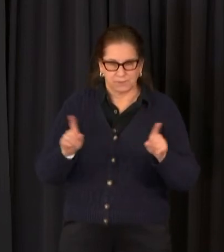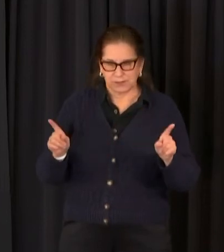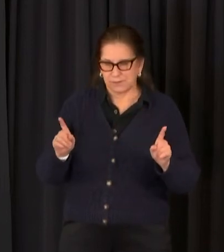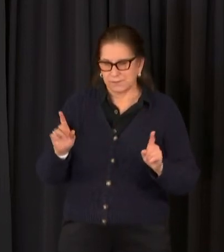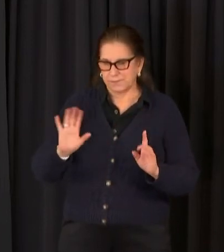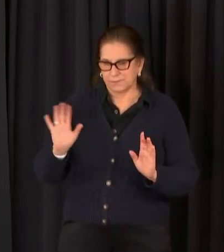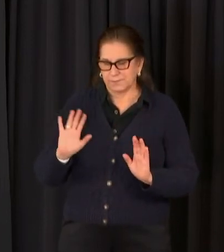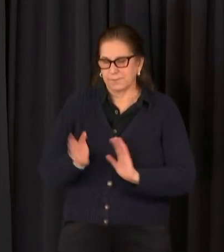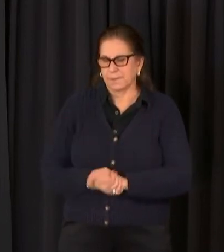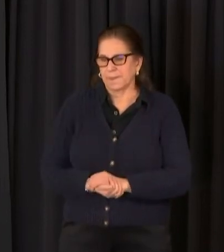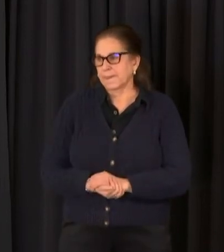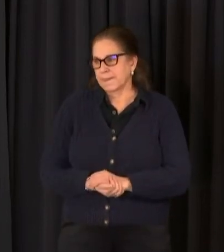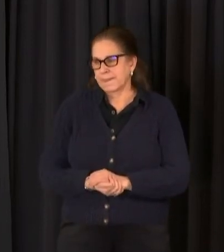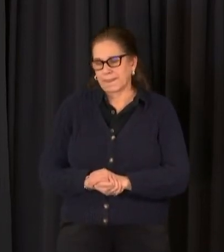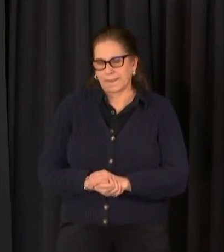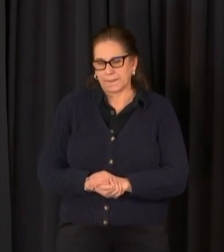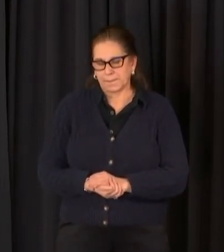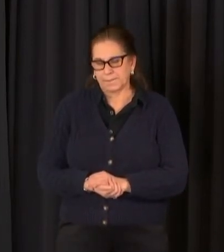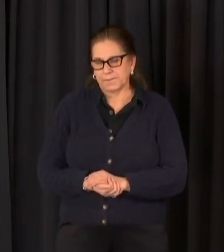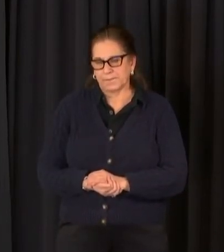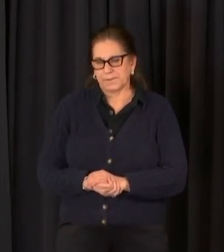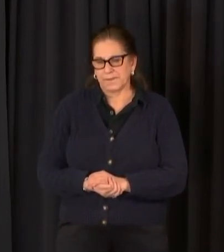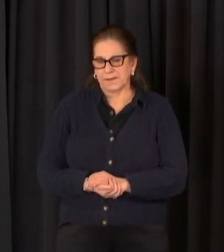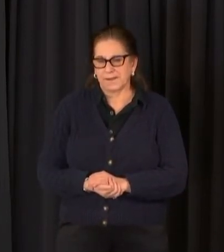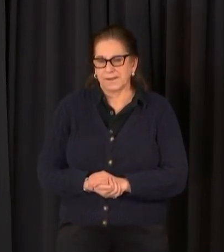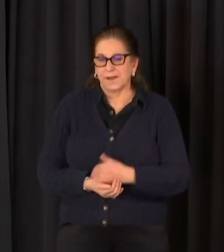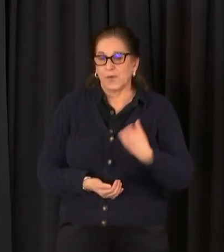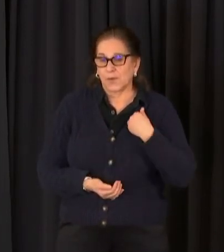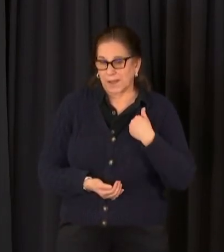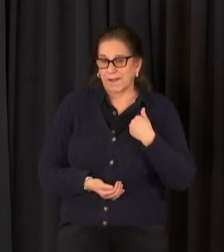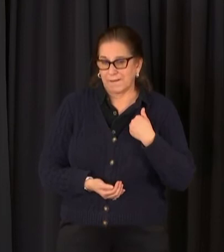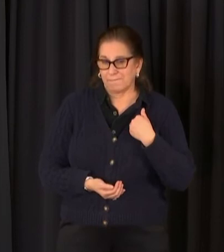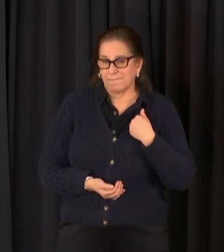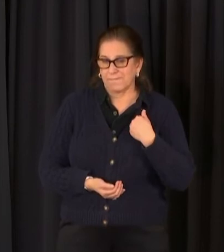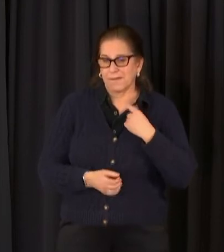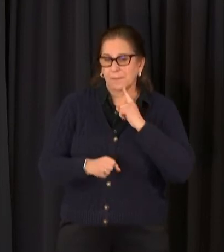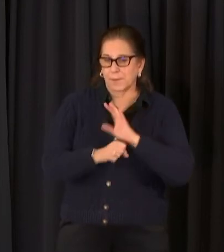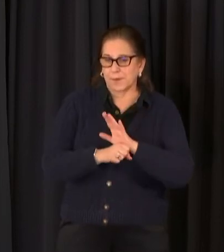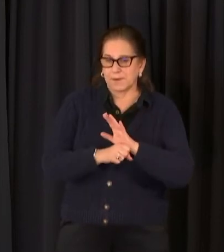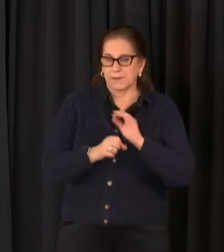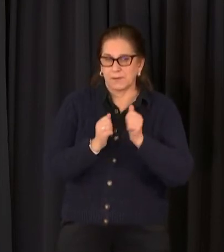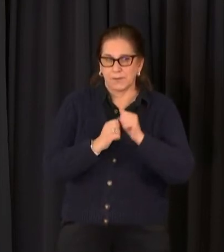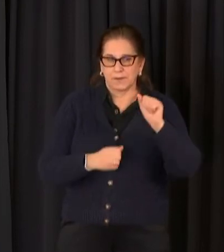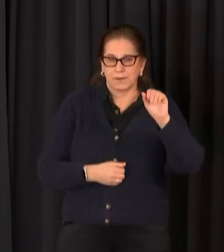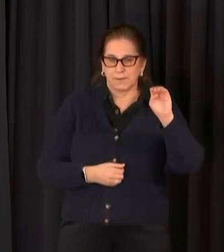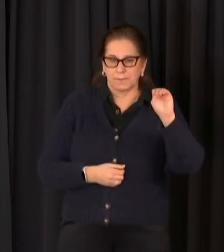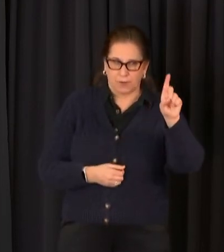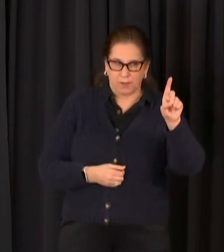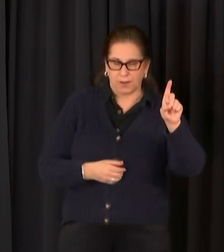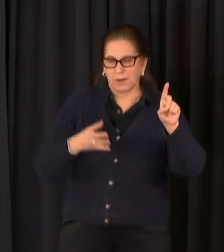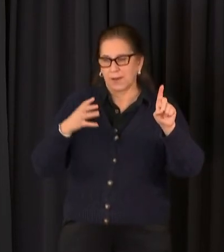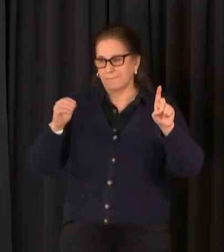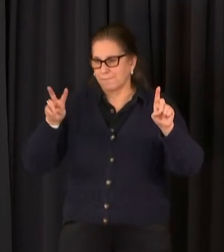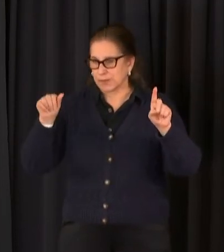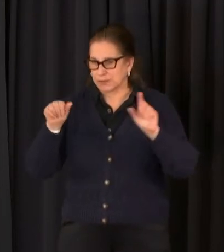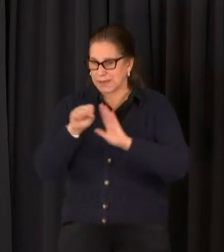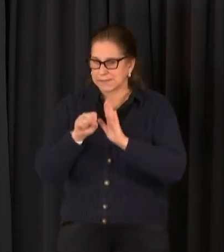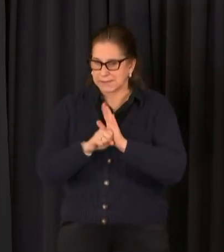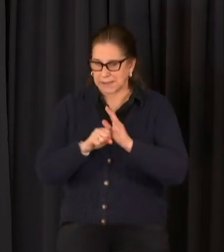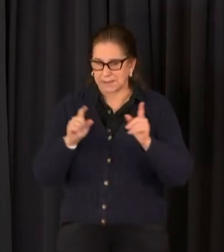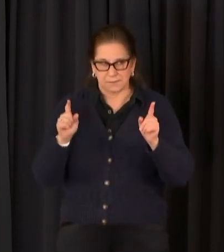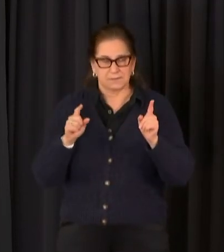raised it at the hearing. We have made a commitment with the state of Maryland and the state of Virginia, as the mayor